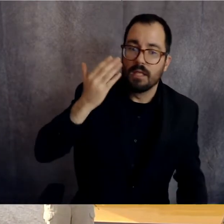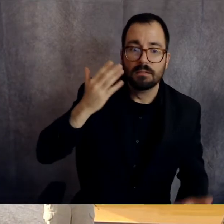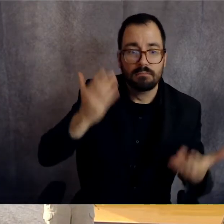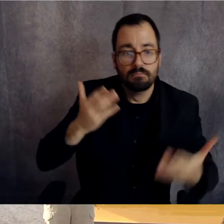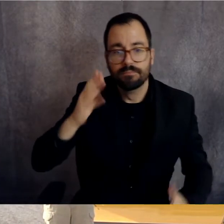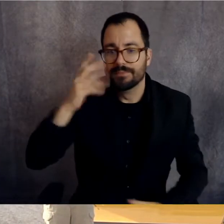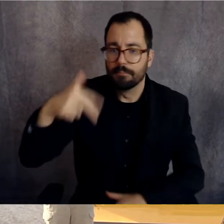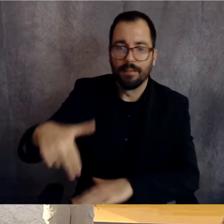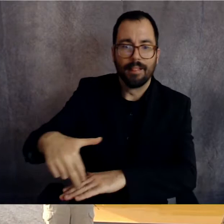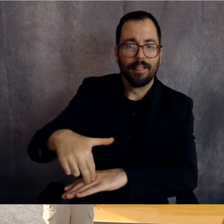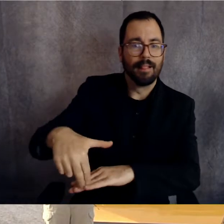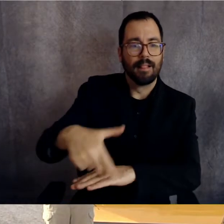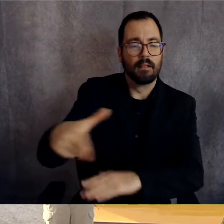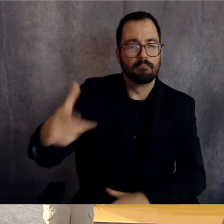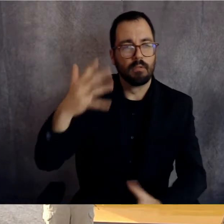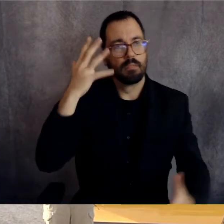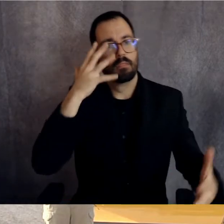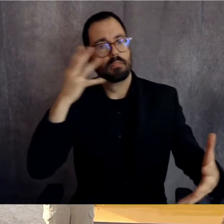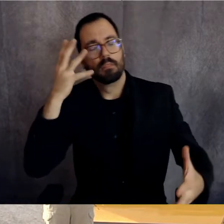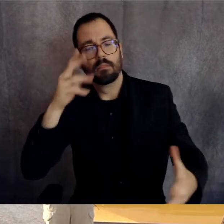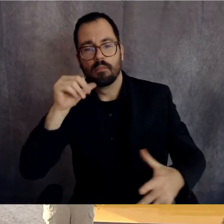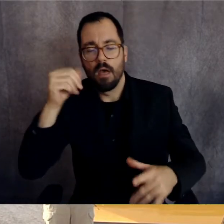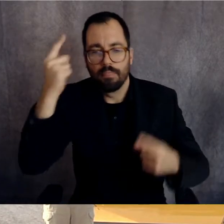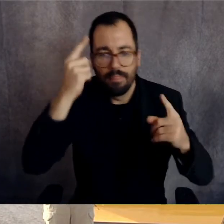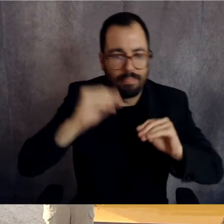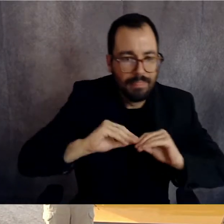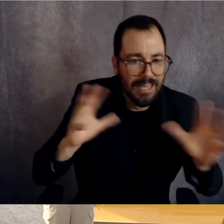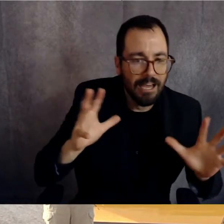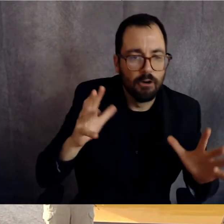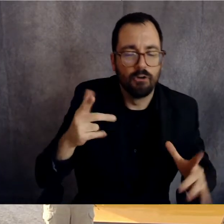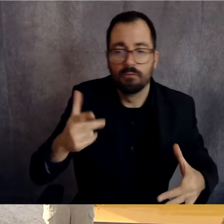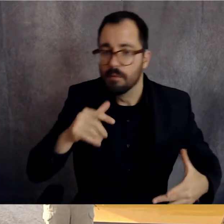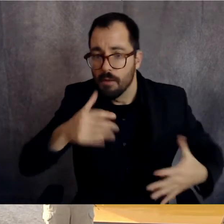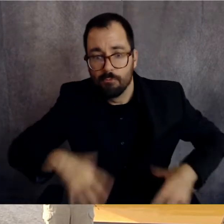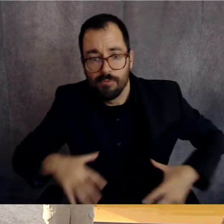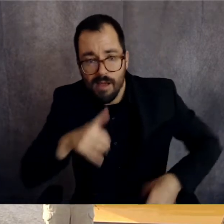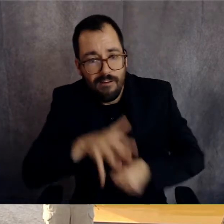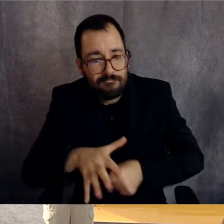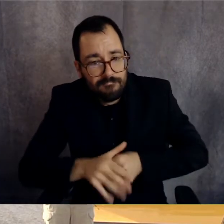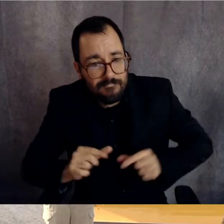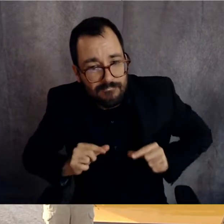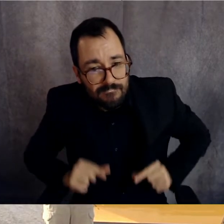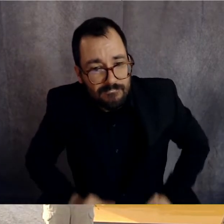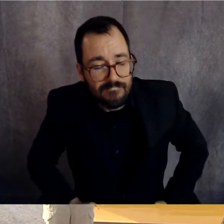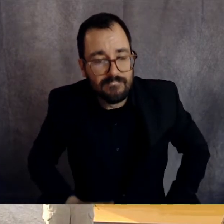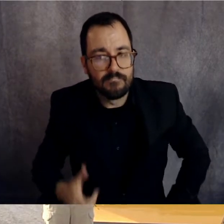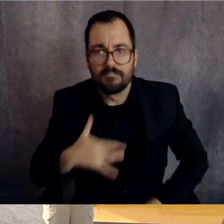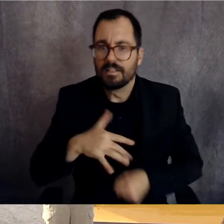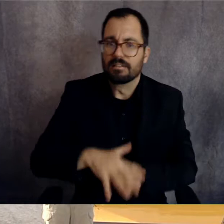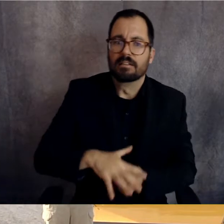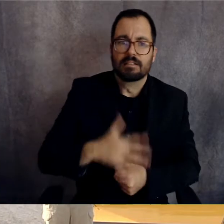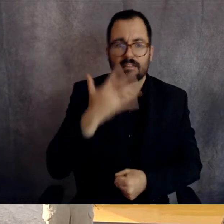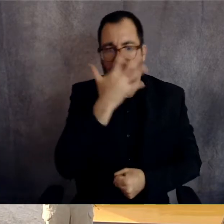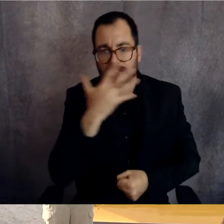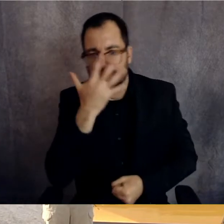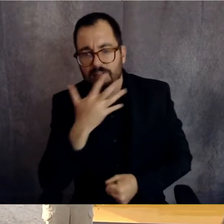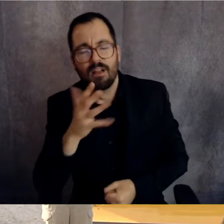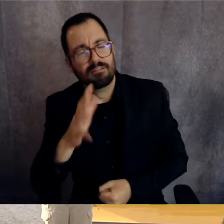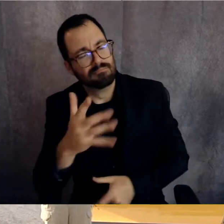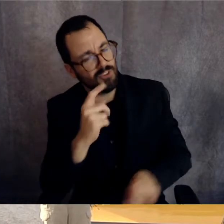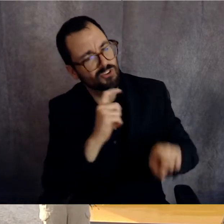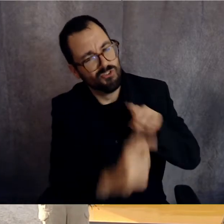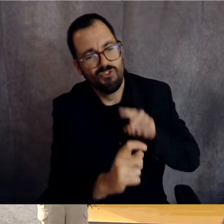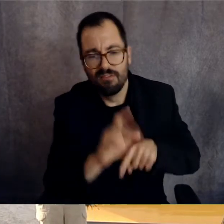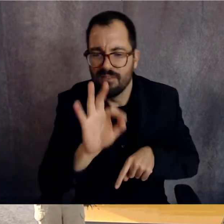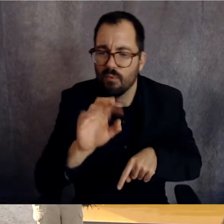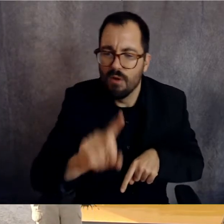who's cold, looks disoriented, undressed, or in distress, call 911. Anyone that you think is an emergency, call